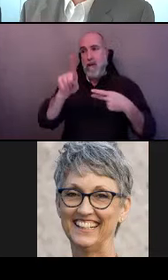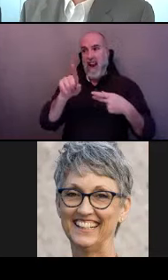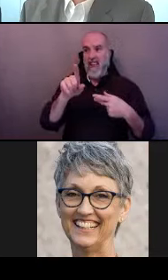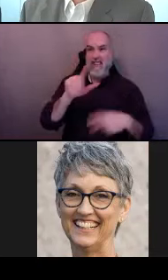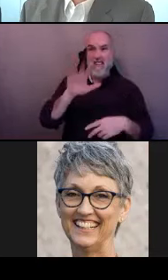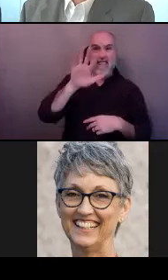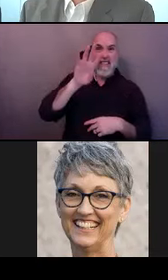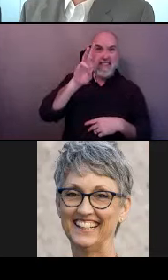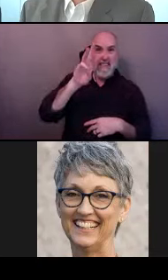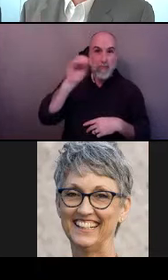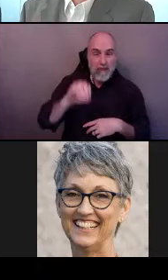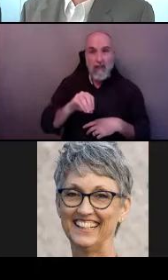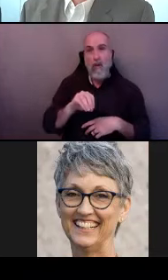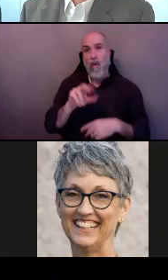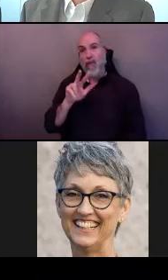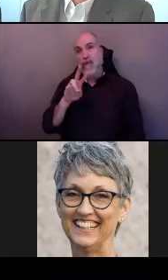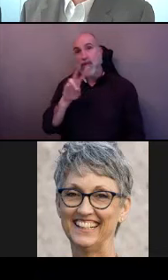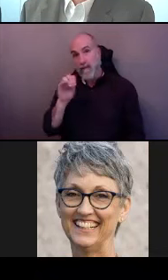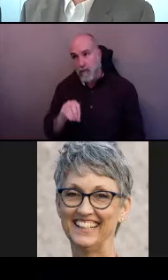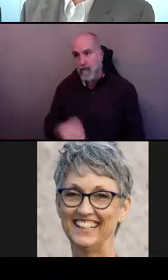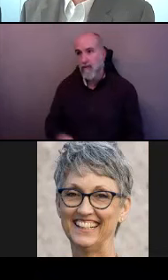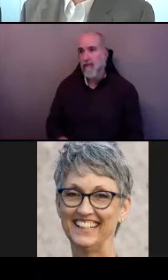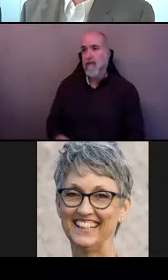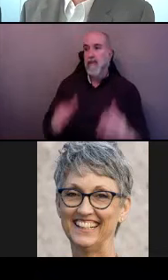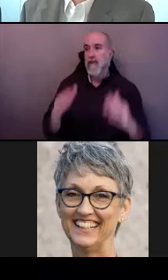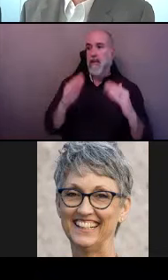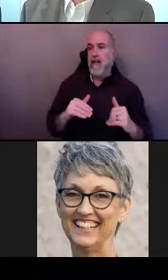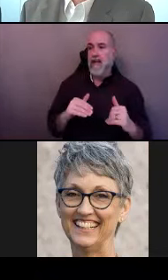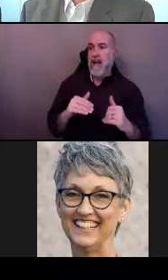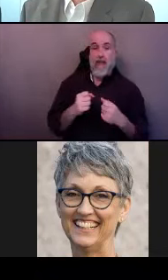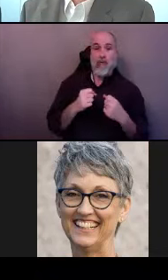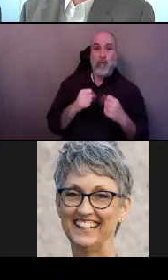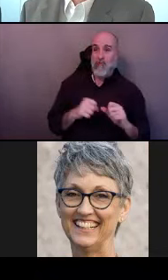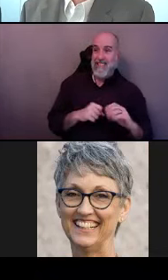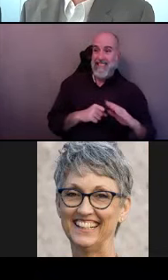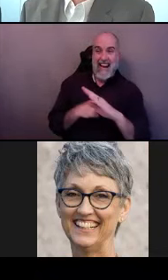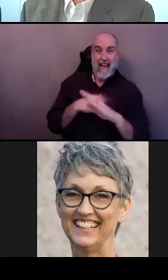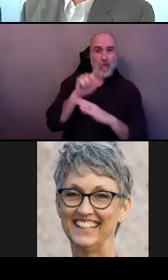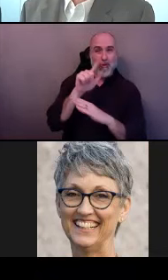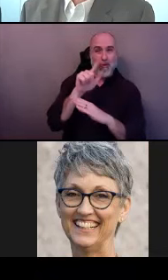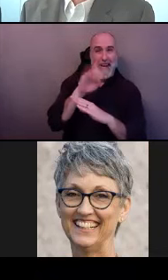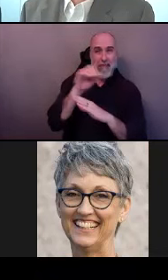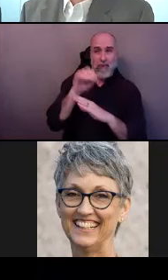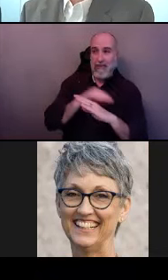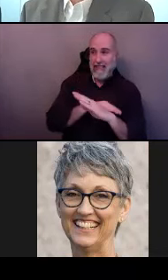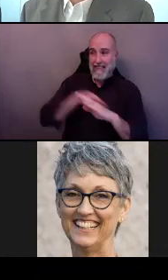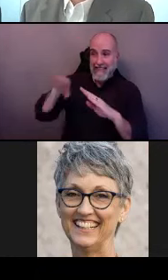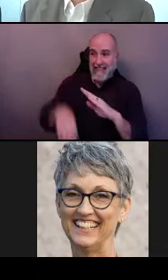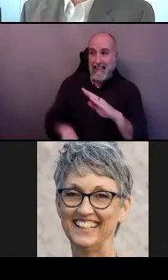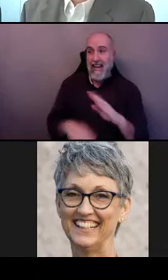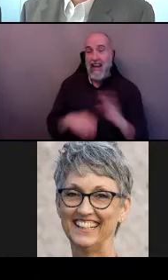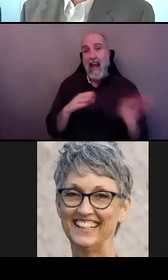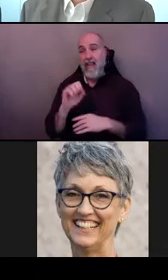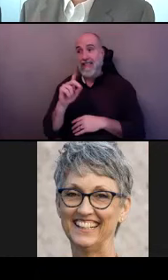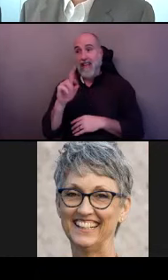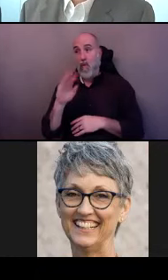56% and 37%. And then for this street, we have a 28%, and then the sidewalk